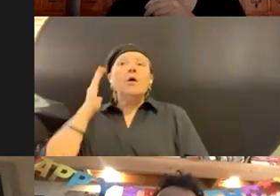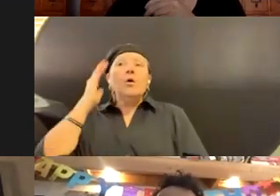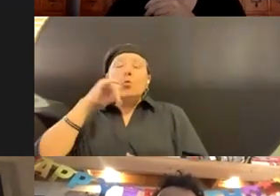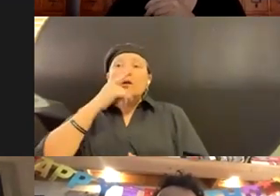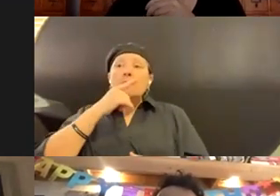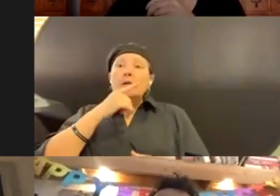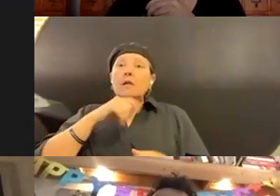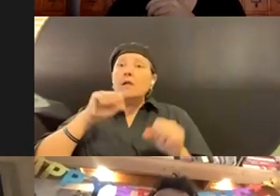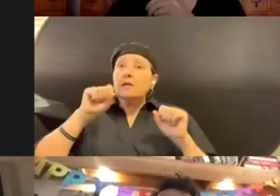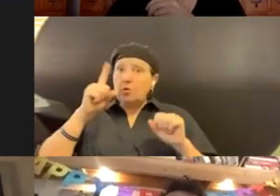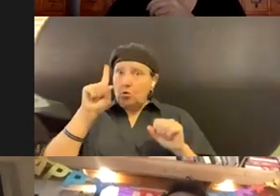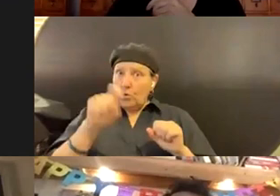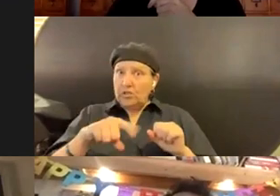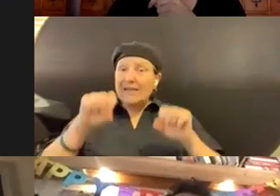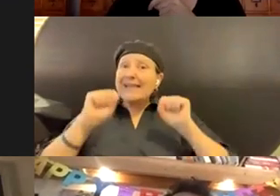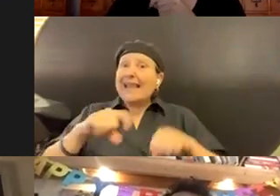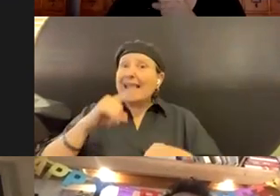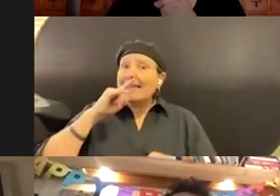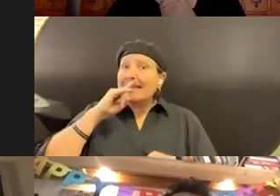books from the library?